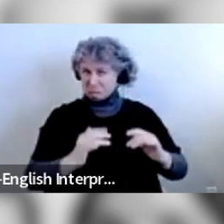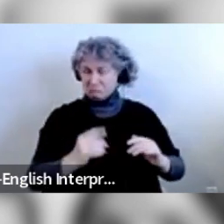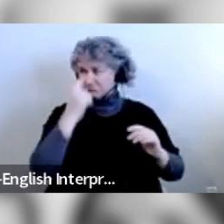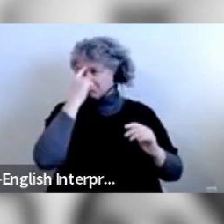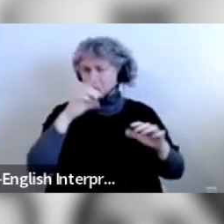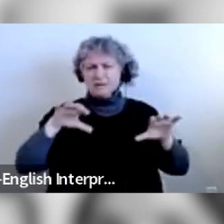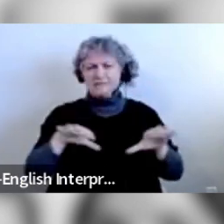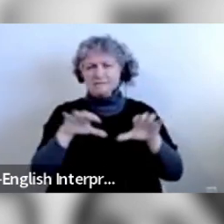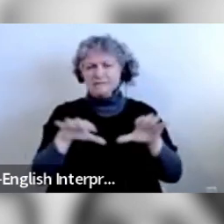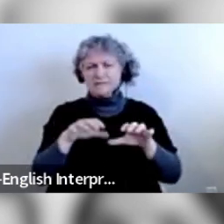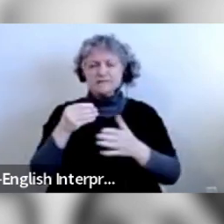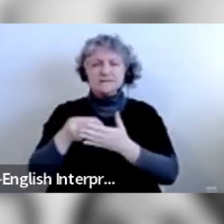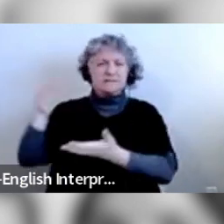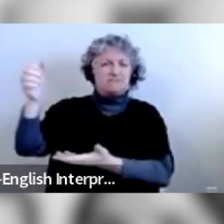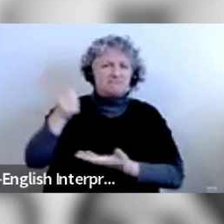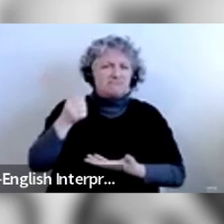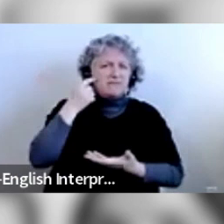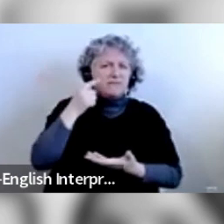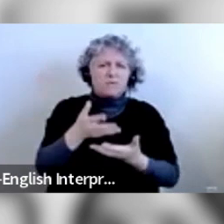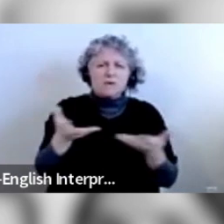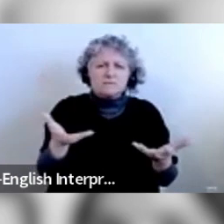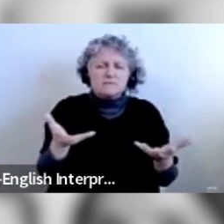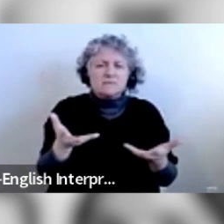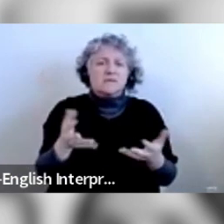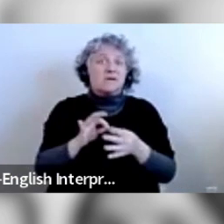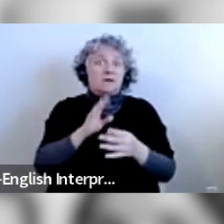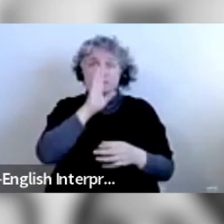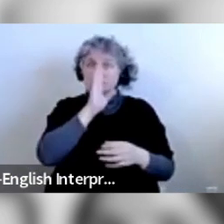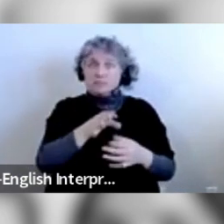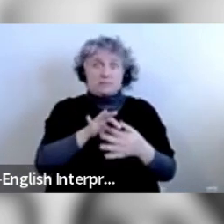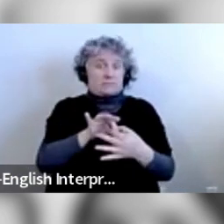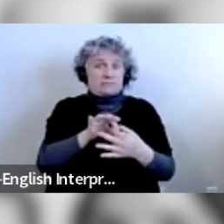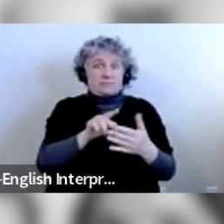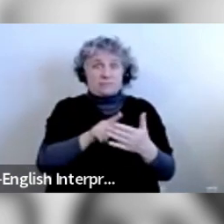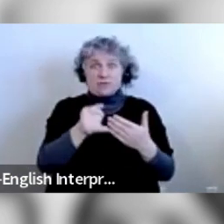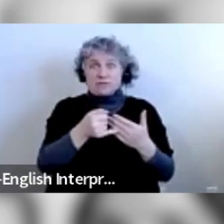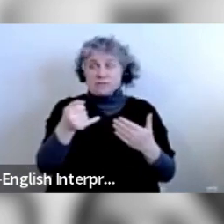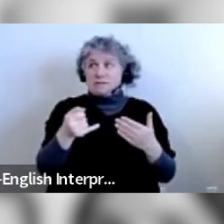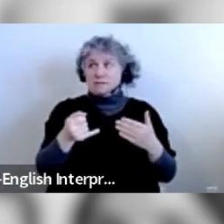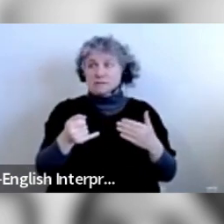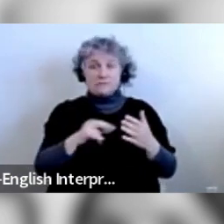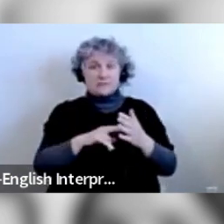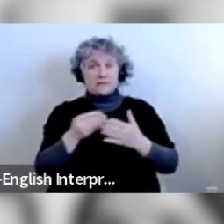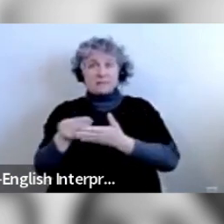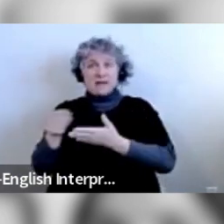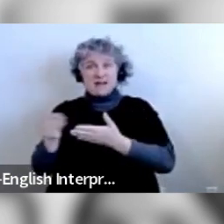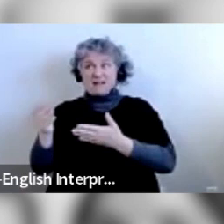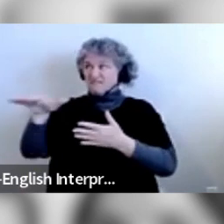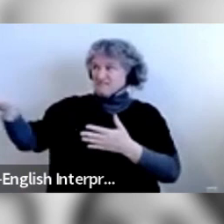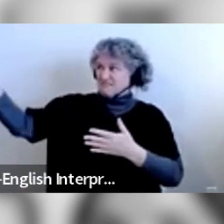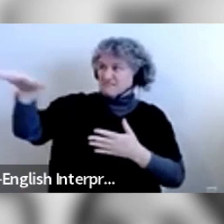the seed funding for, if that's a cost that's directly related to your project, meaning I'm making these purchases for things